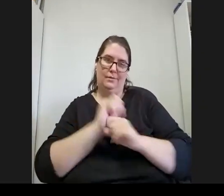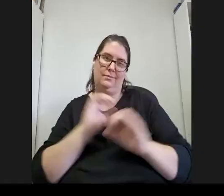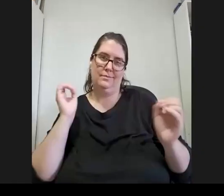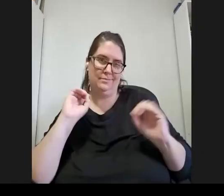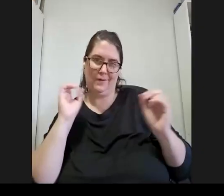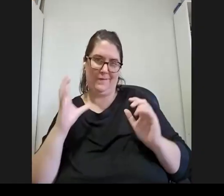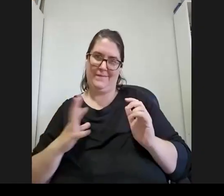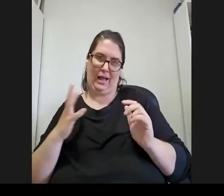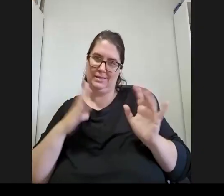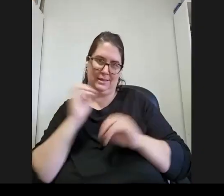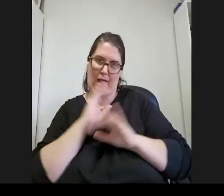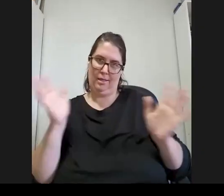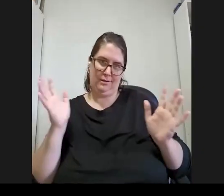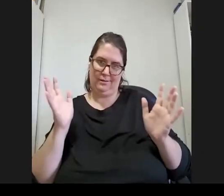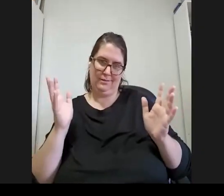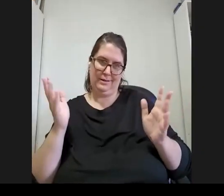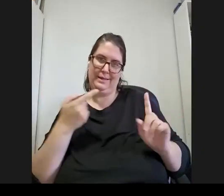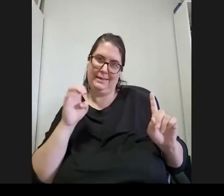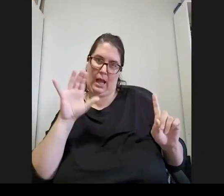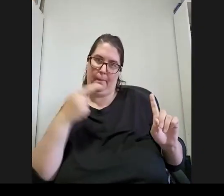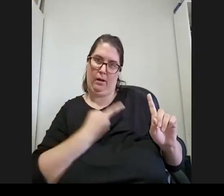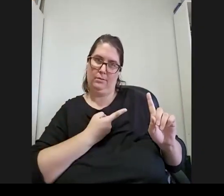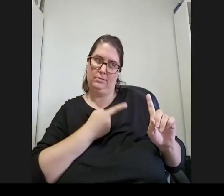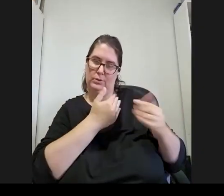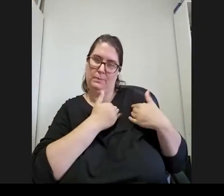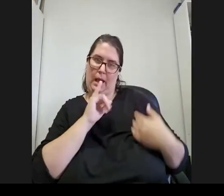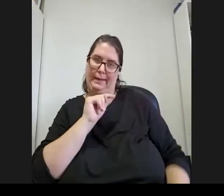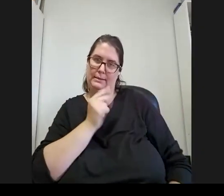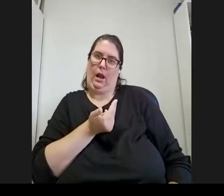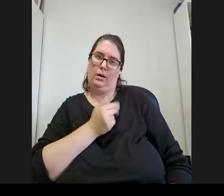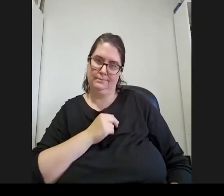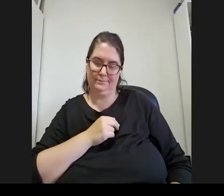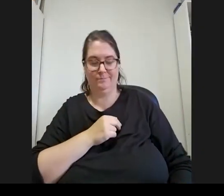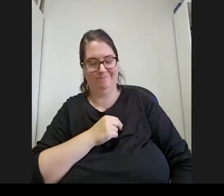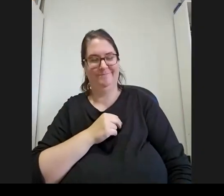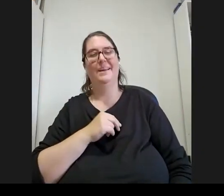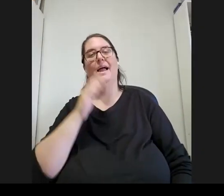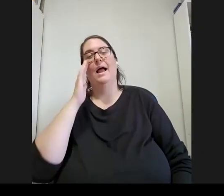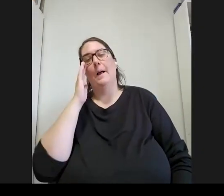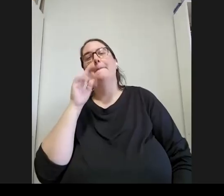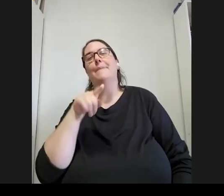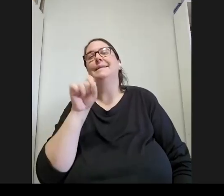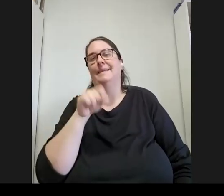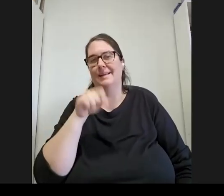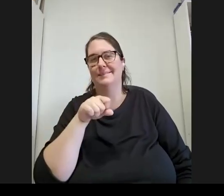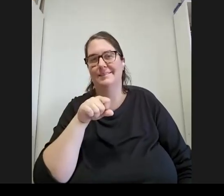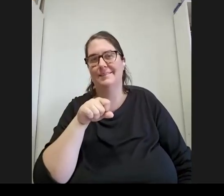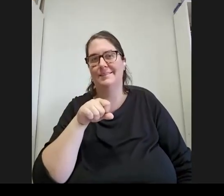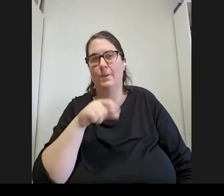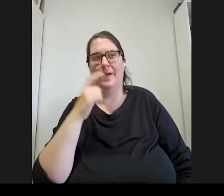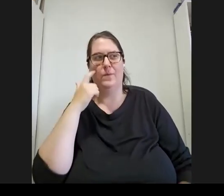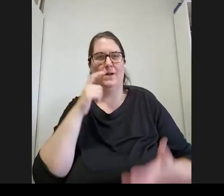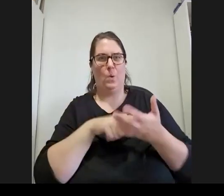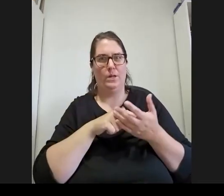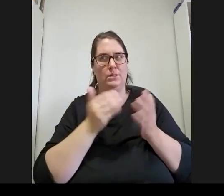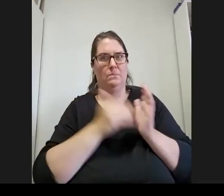IT at the background. It's Emma actually who's approving your membership. So yeah, in case she sees that there are too many accounts being opened,